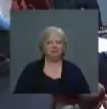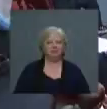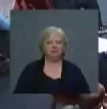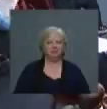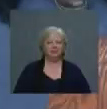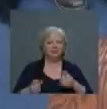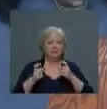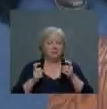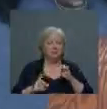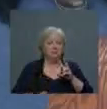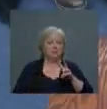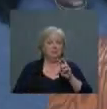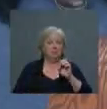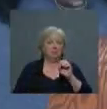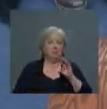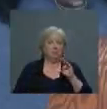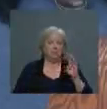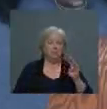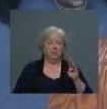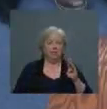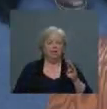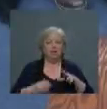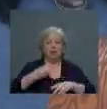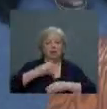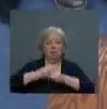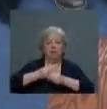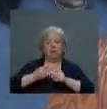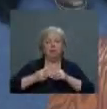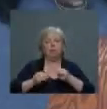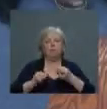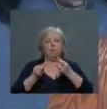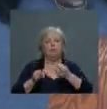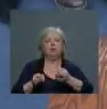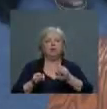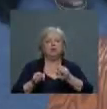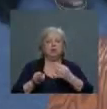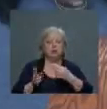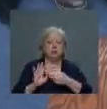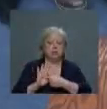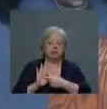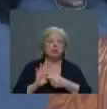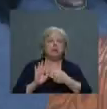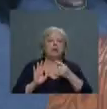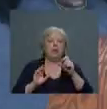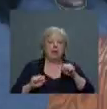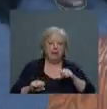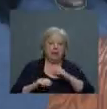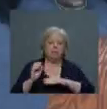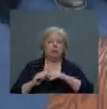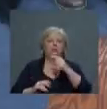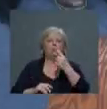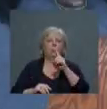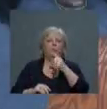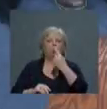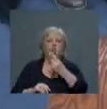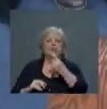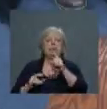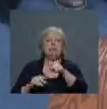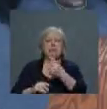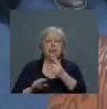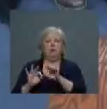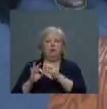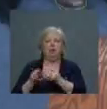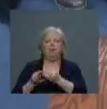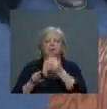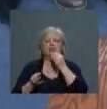Director Webb, it's the amendment to the resolution states that they can build one single-family residence per lot.